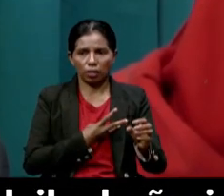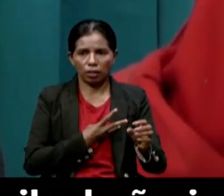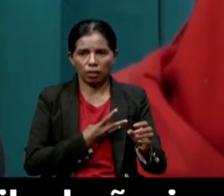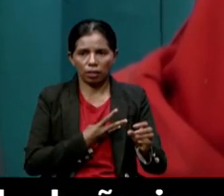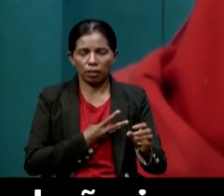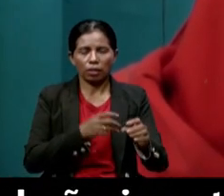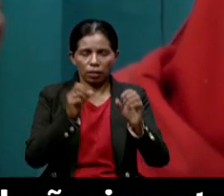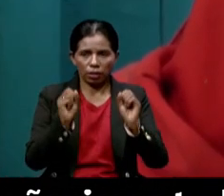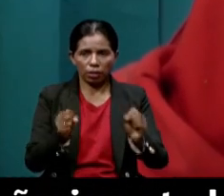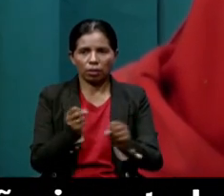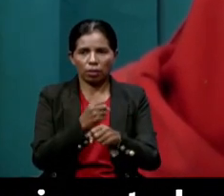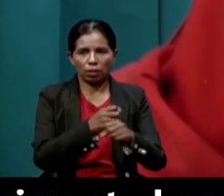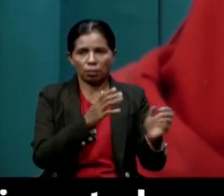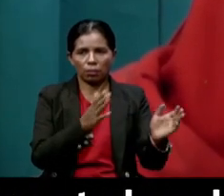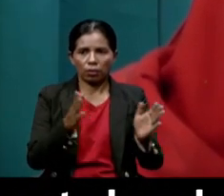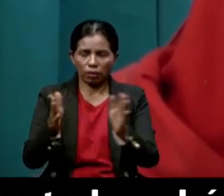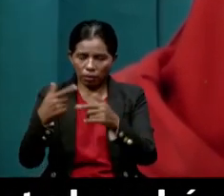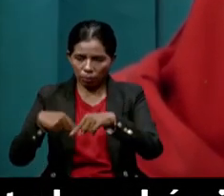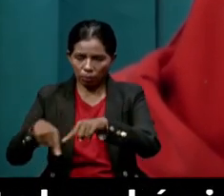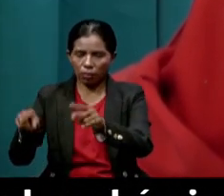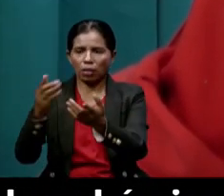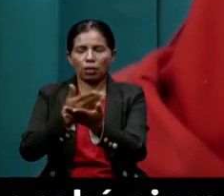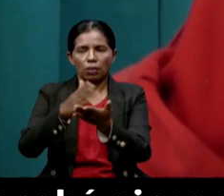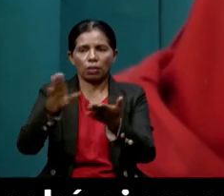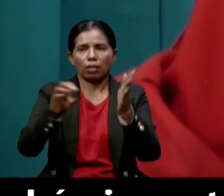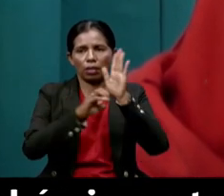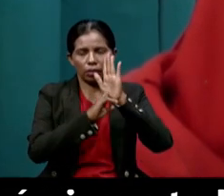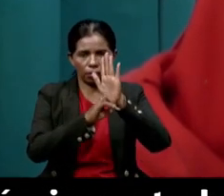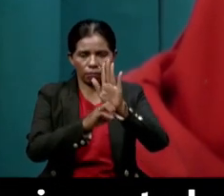That say al process bahola. My be for example,